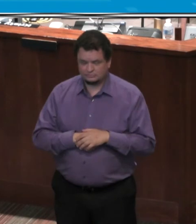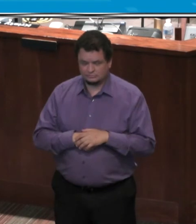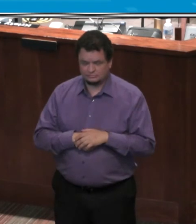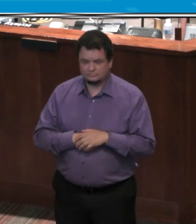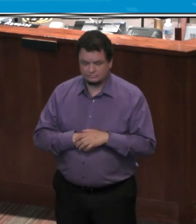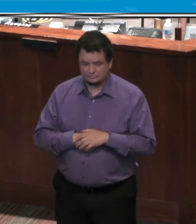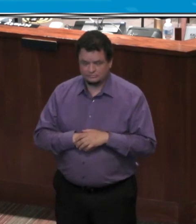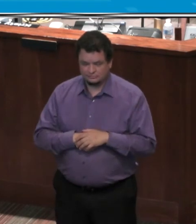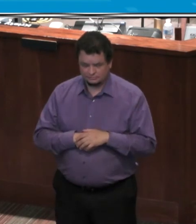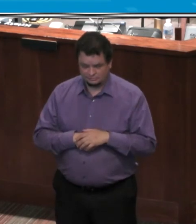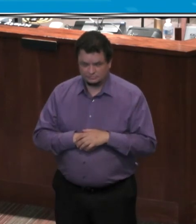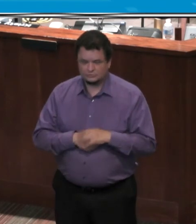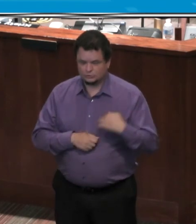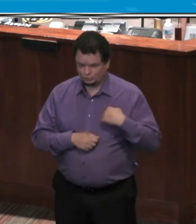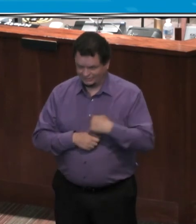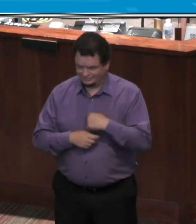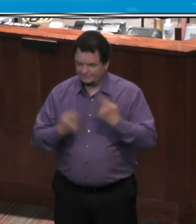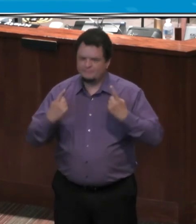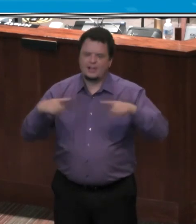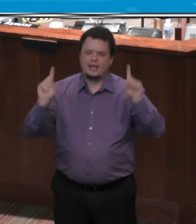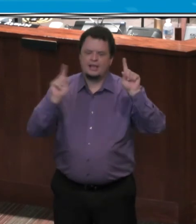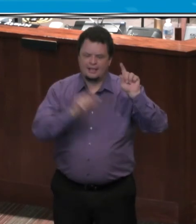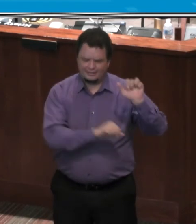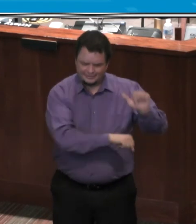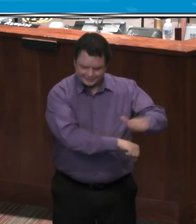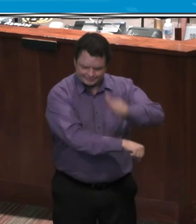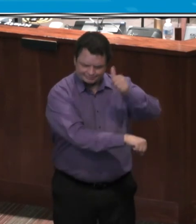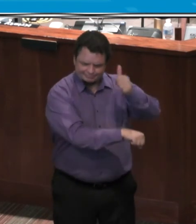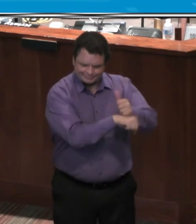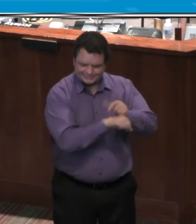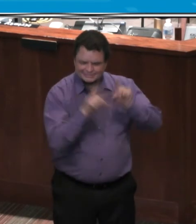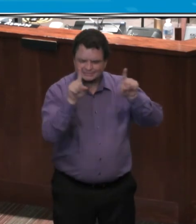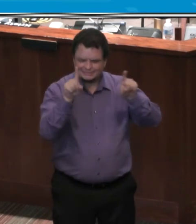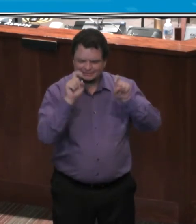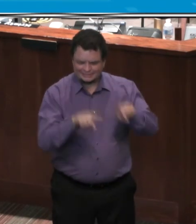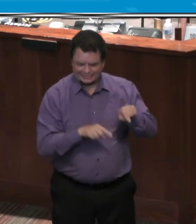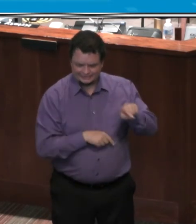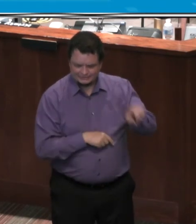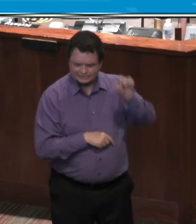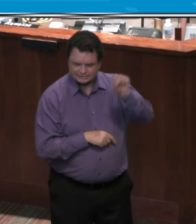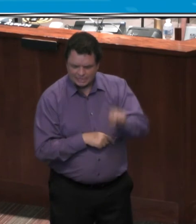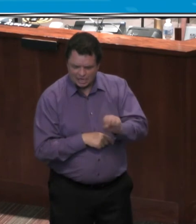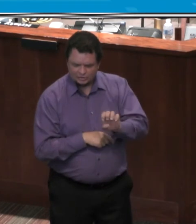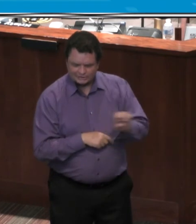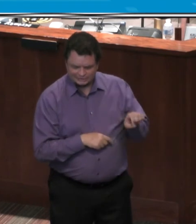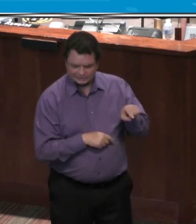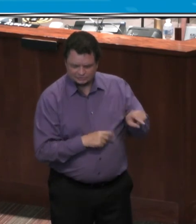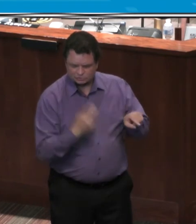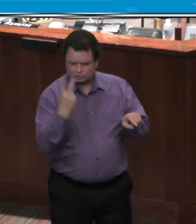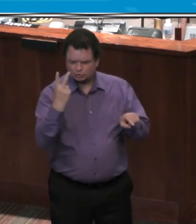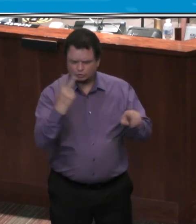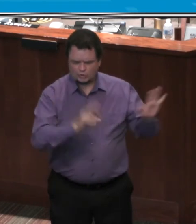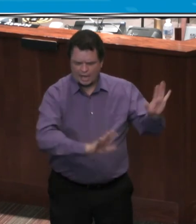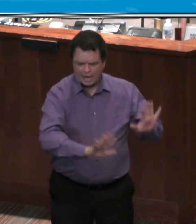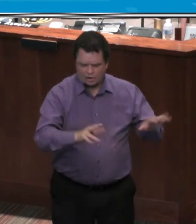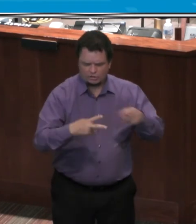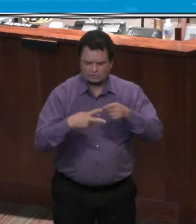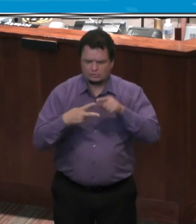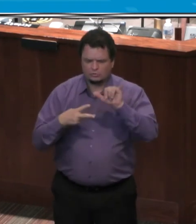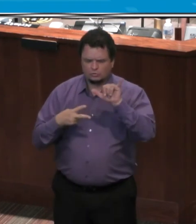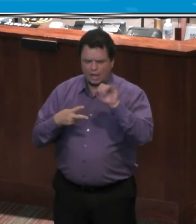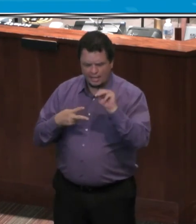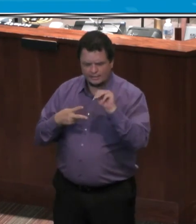with Servicio de la Raza and Tigra FM at the YMCA, the Southeast YMCA. It was